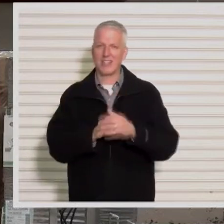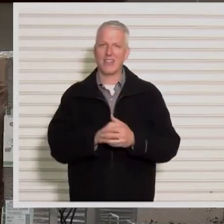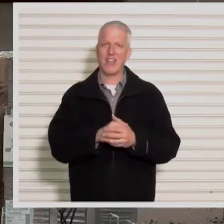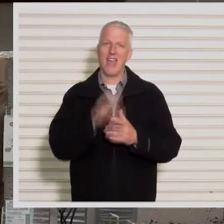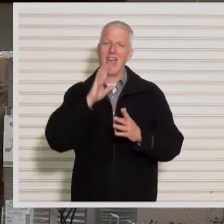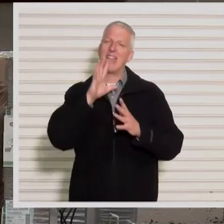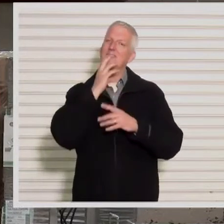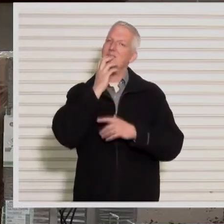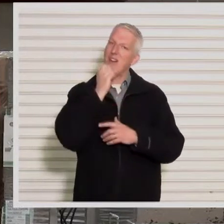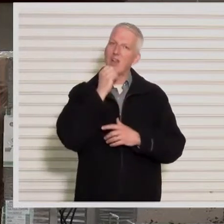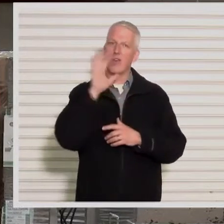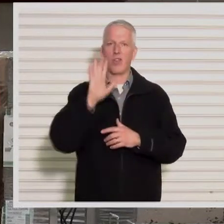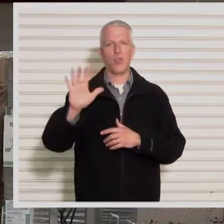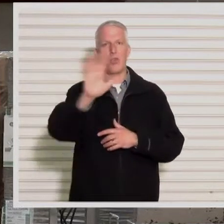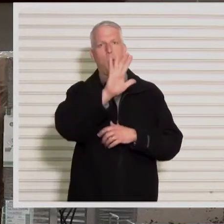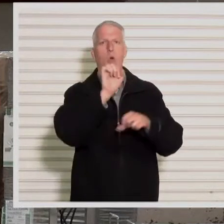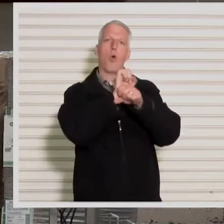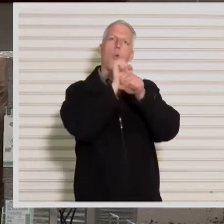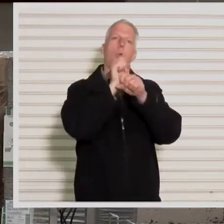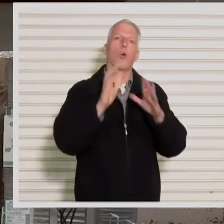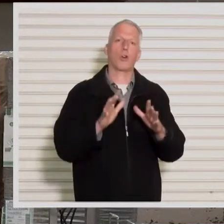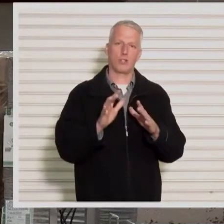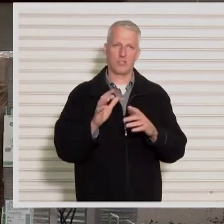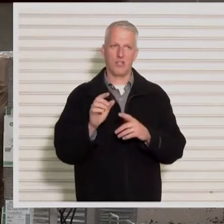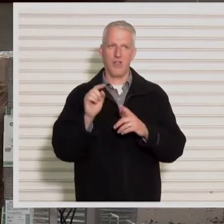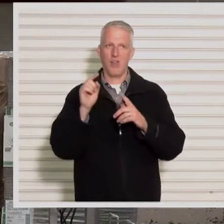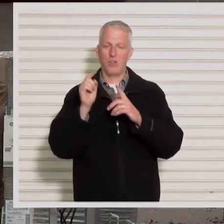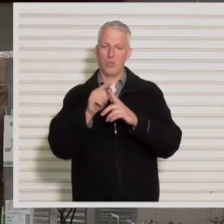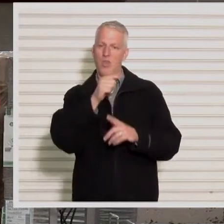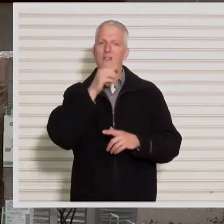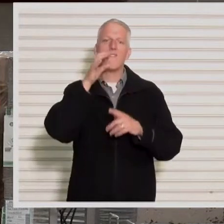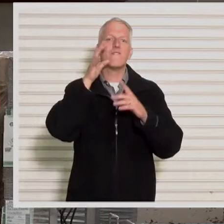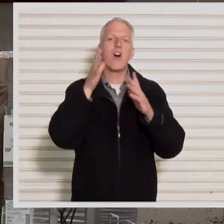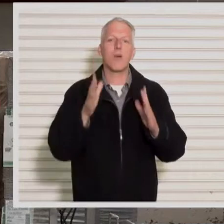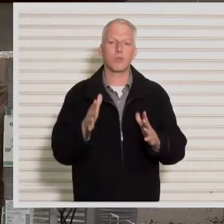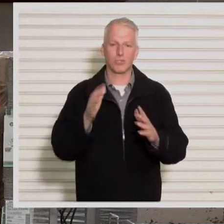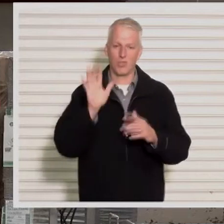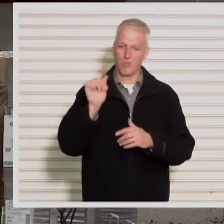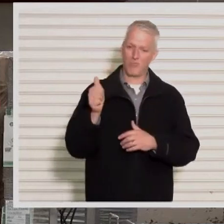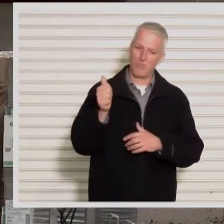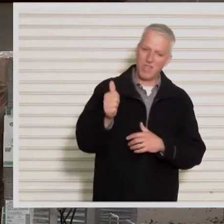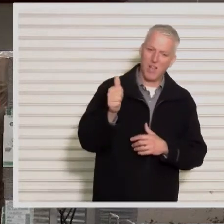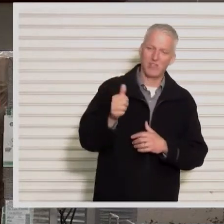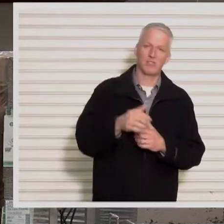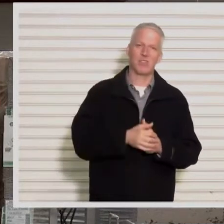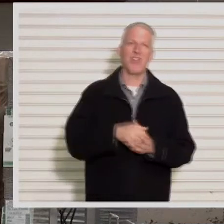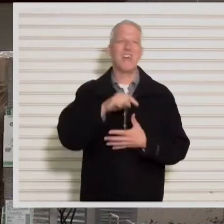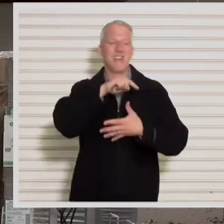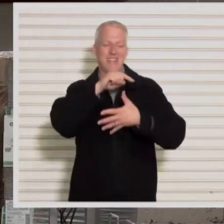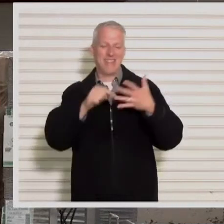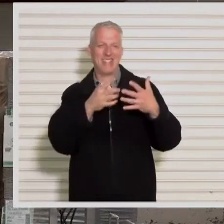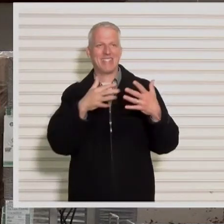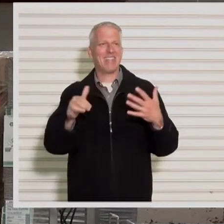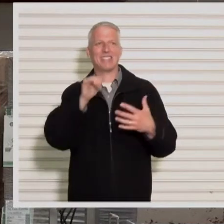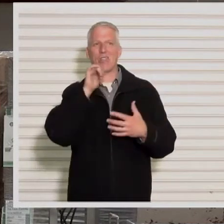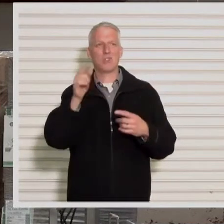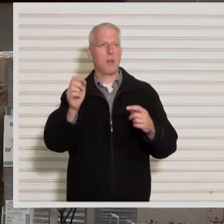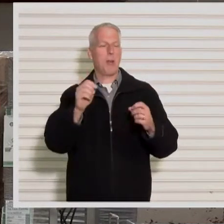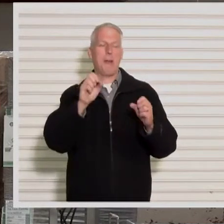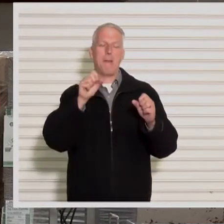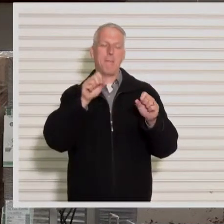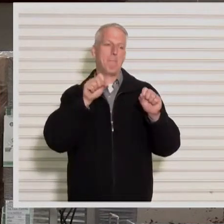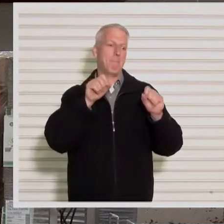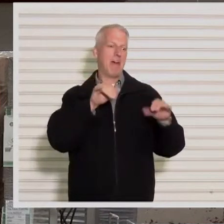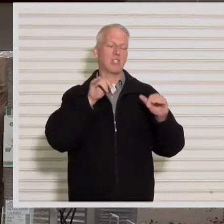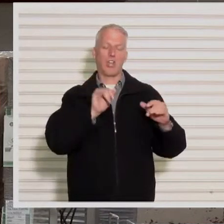and valuing your workforce. To the farm workers themselves, these things don't just magically